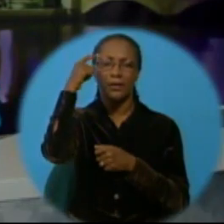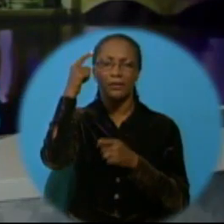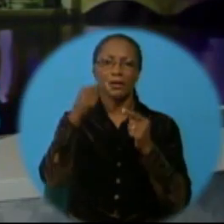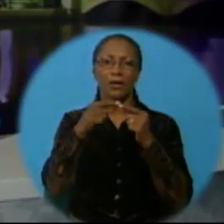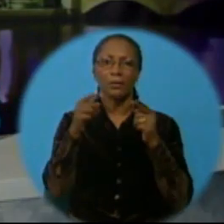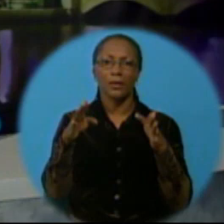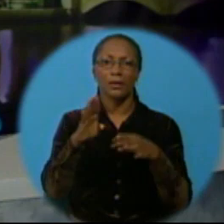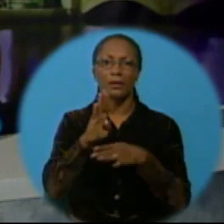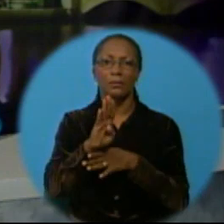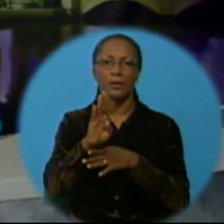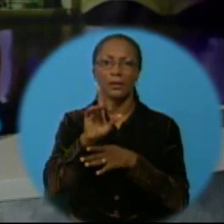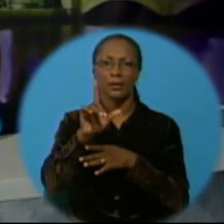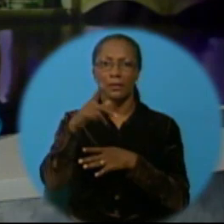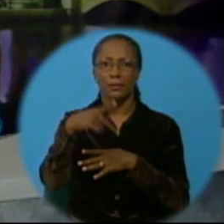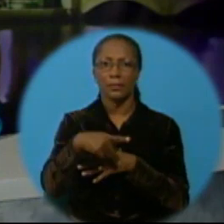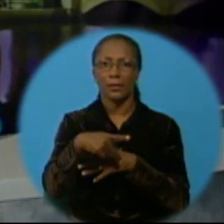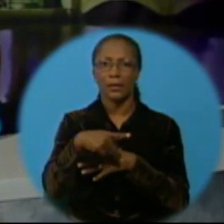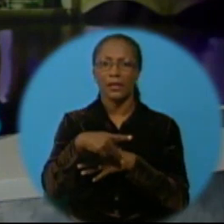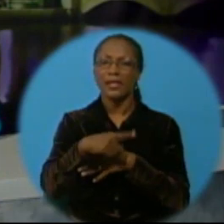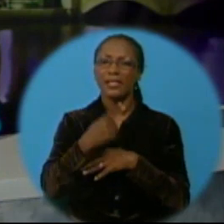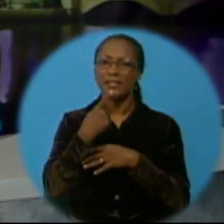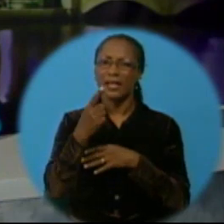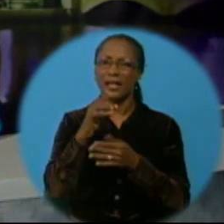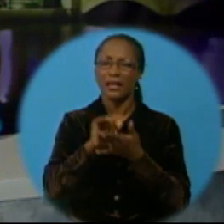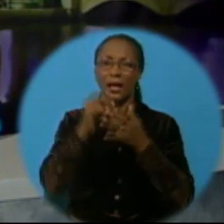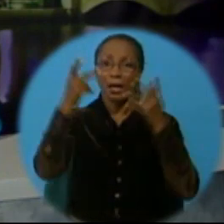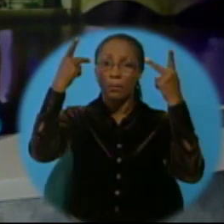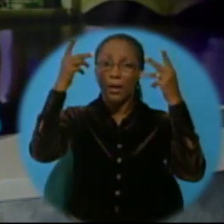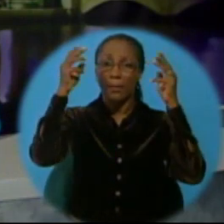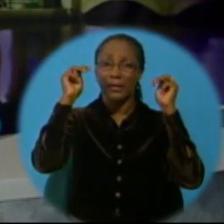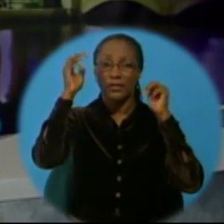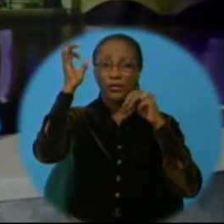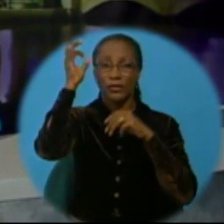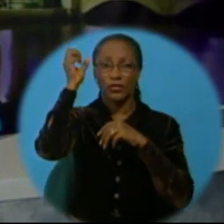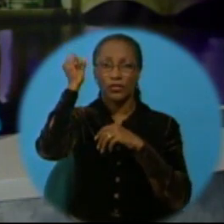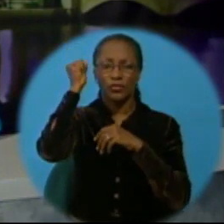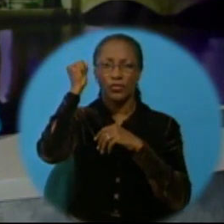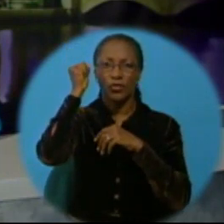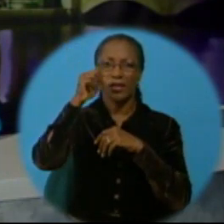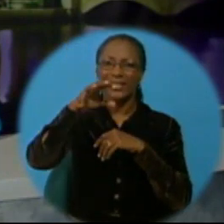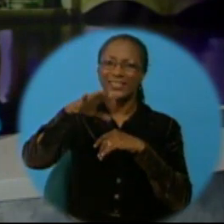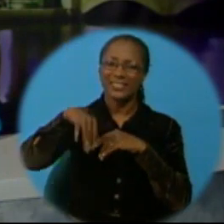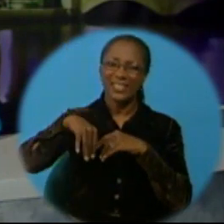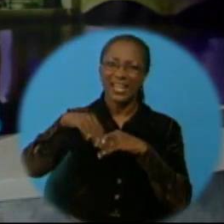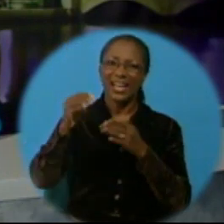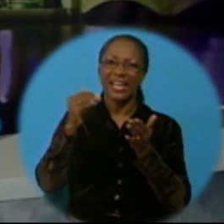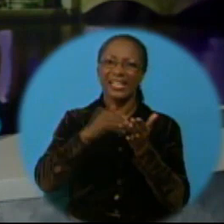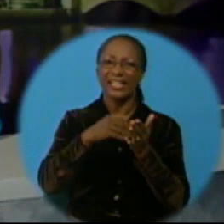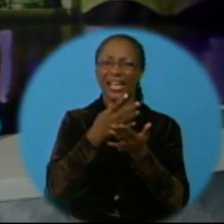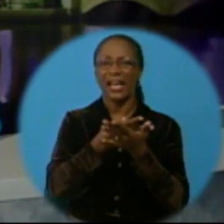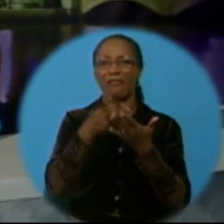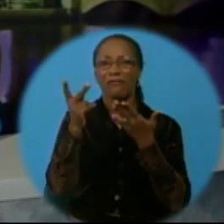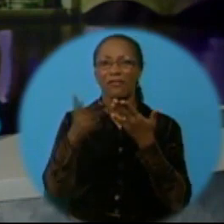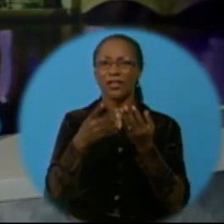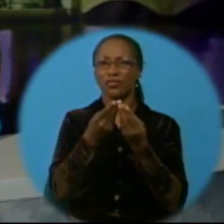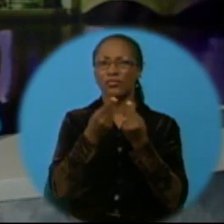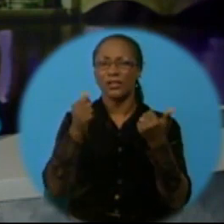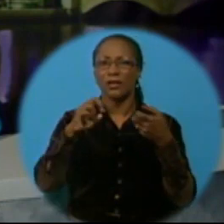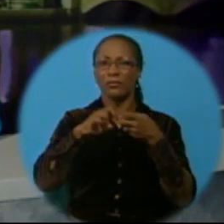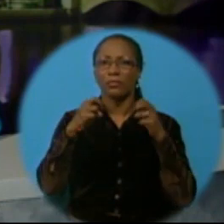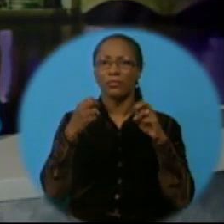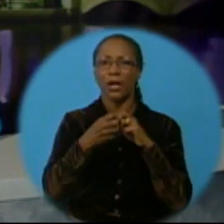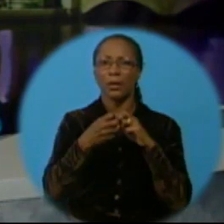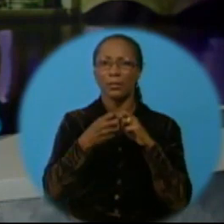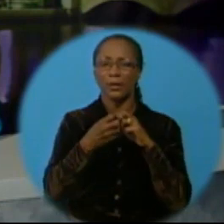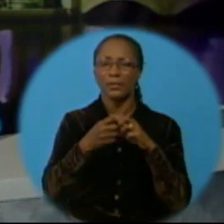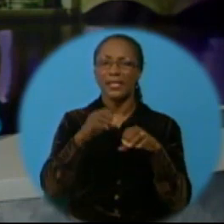the opposition Barbados Labour Party is contending that Prime Minister Frendel Stewart has yet again failed to resolve a matter that is within